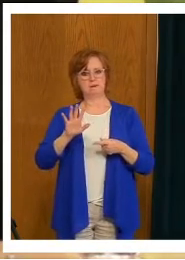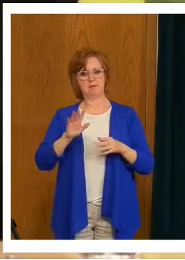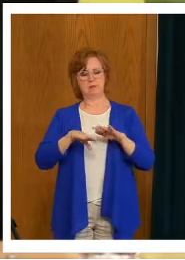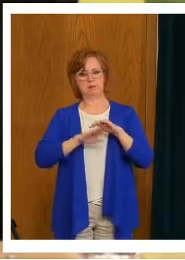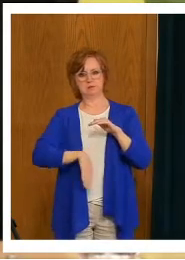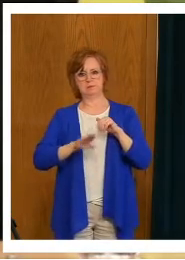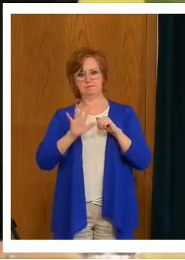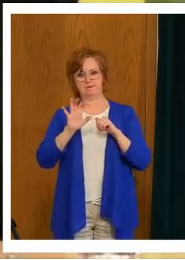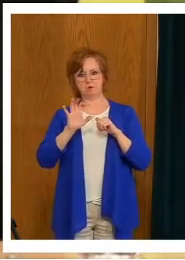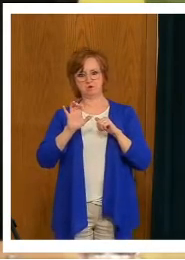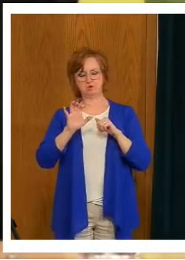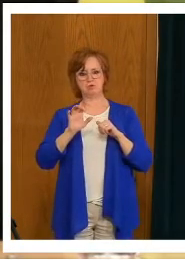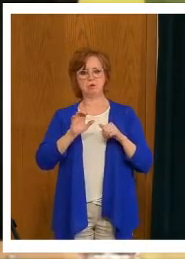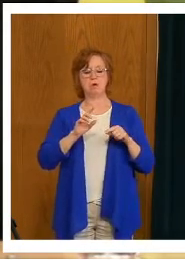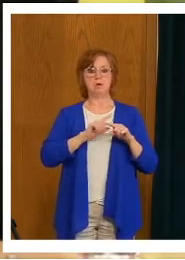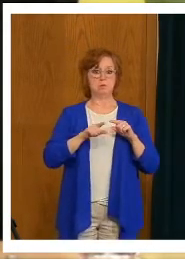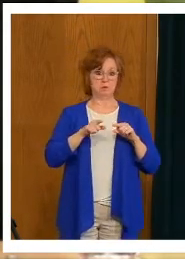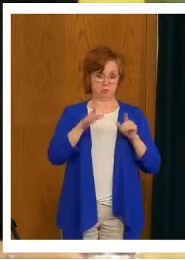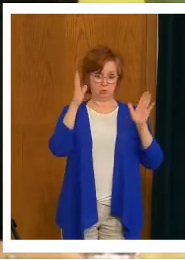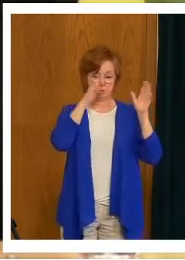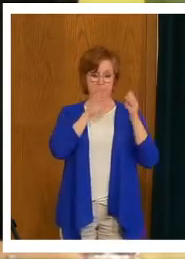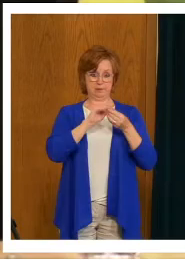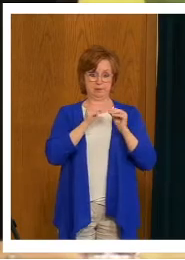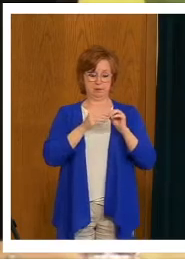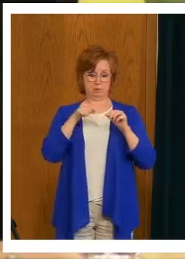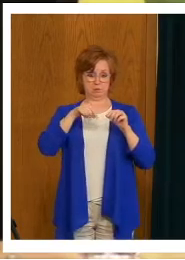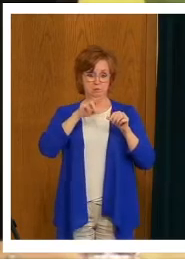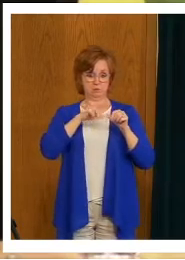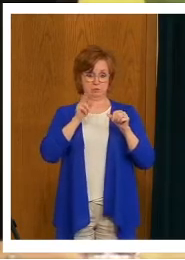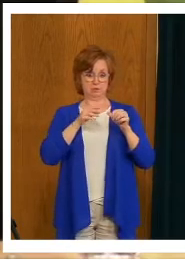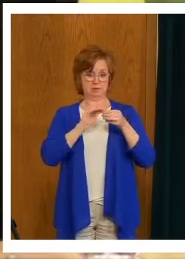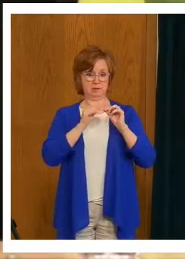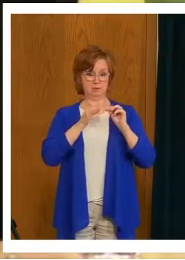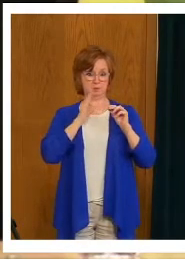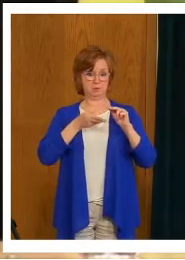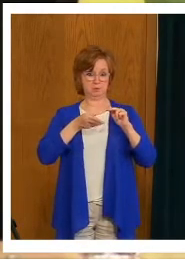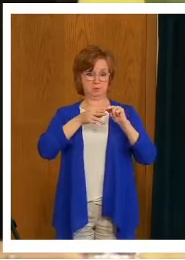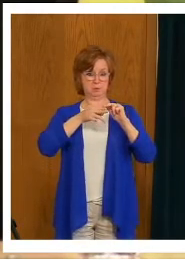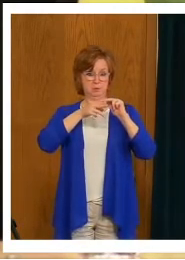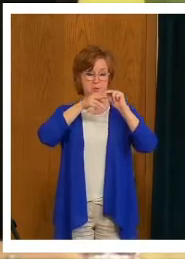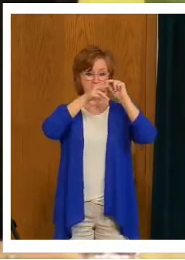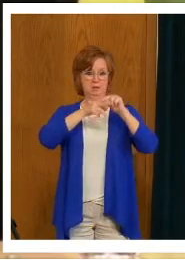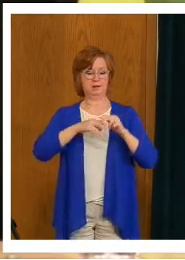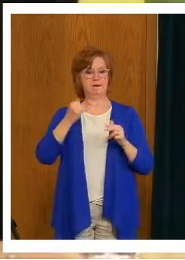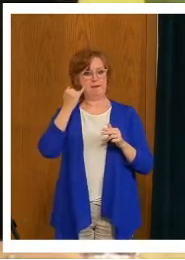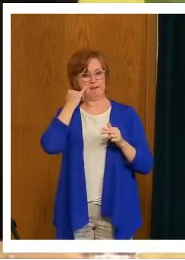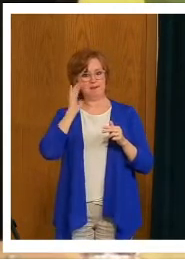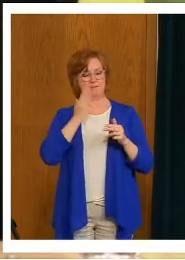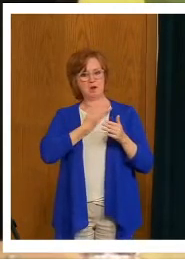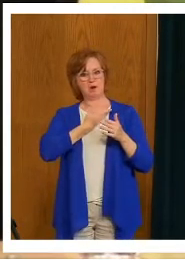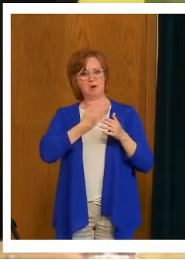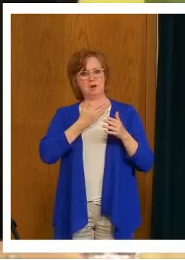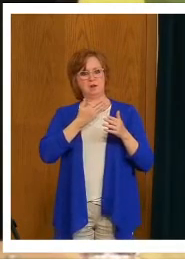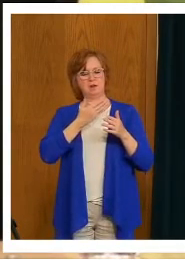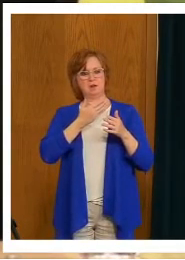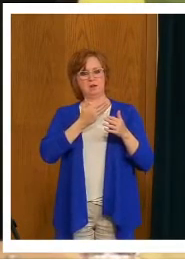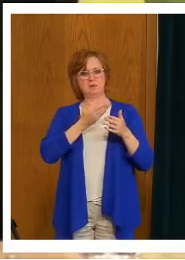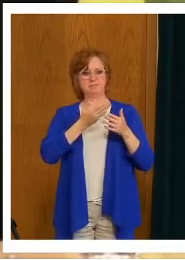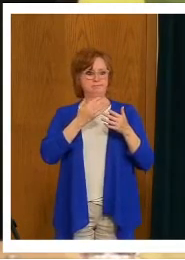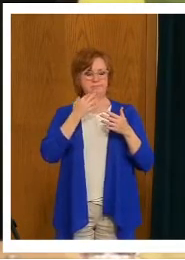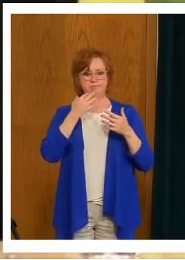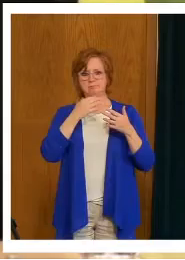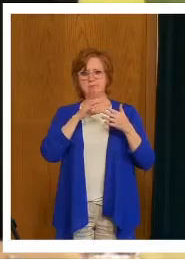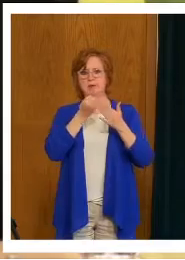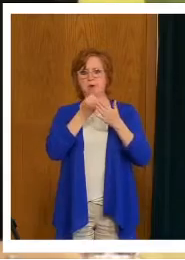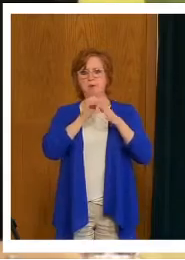could lead to a surge again in cases here in the city if restrictions are loosened? I'm always concerned